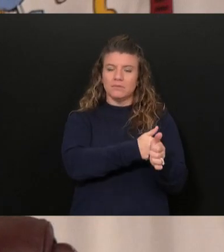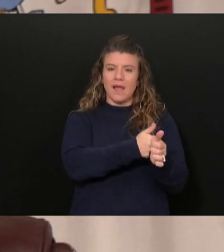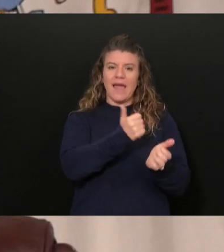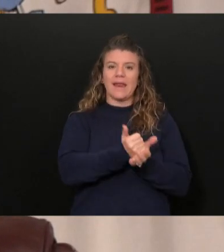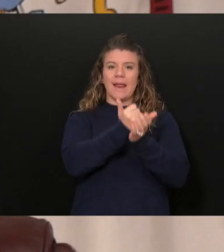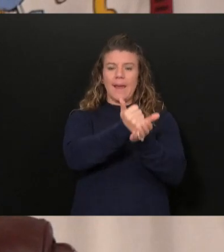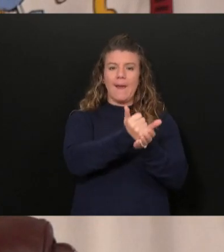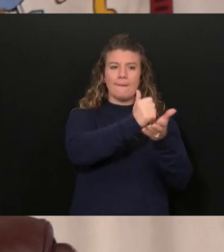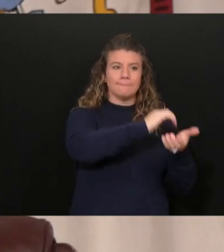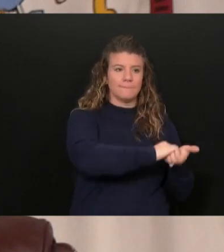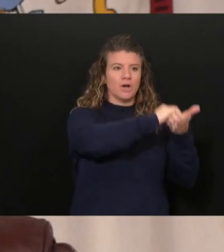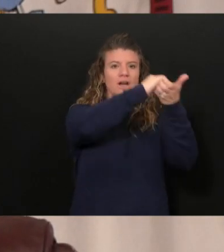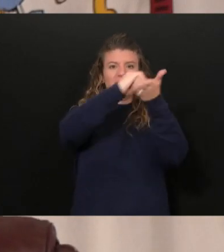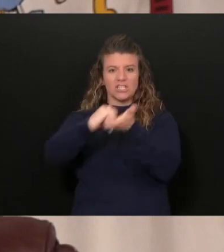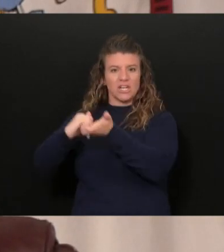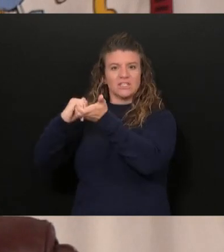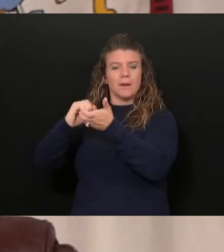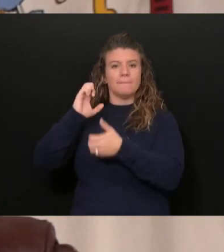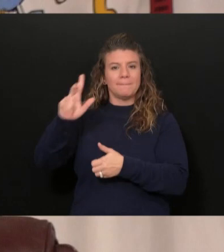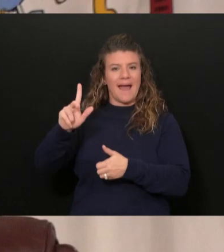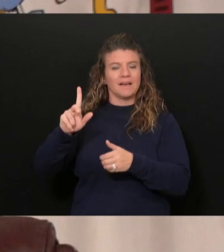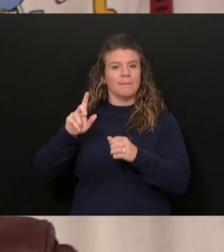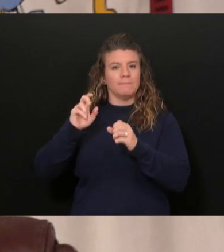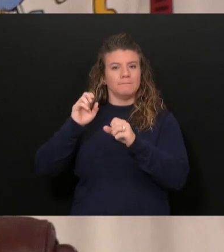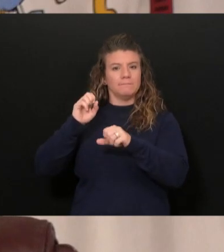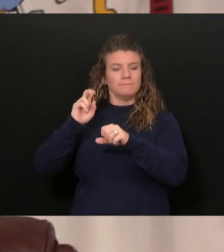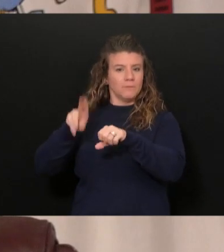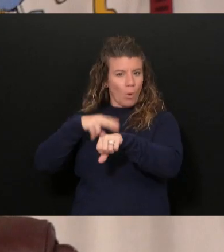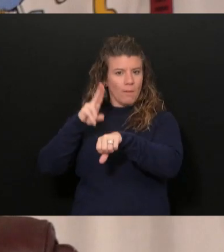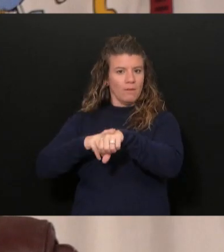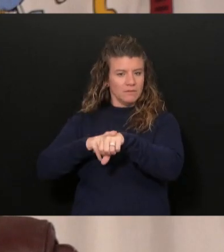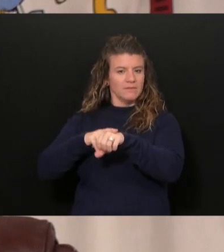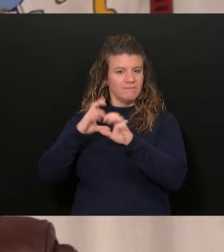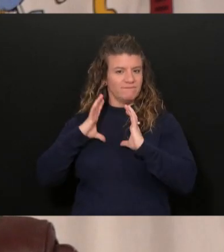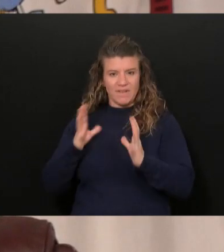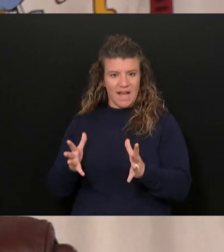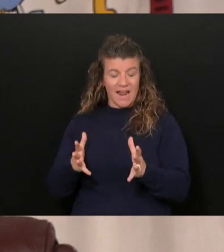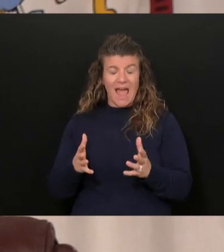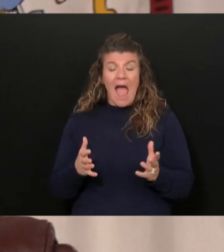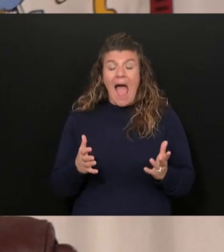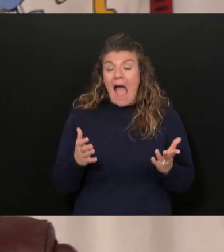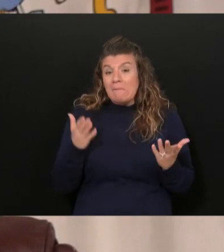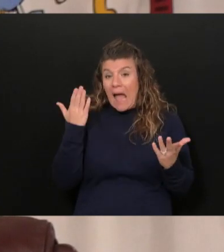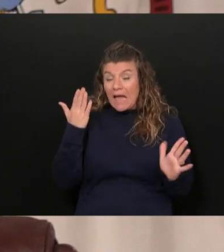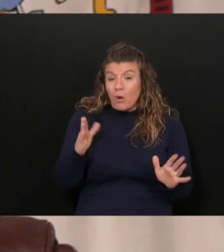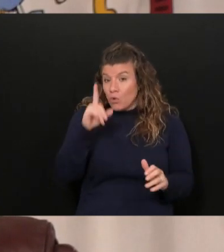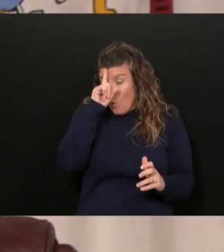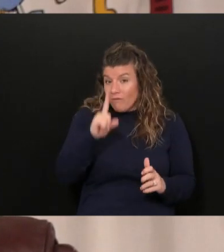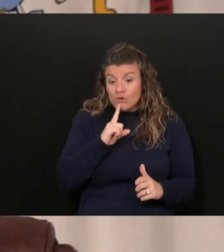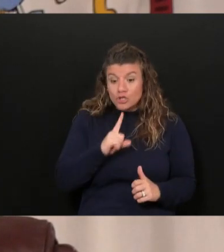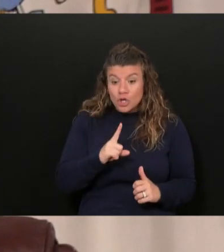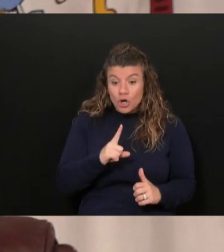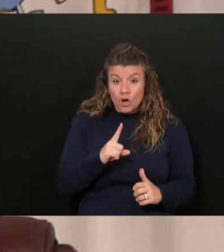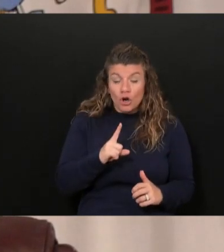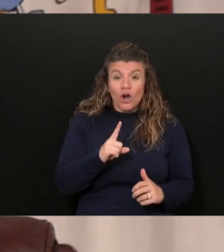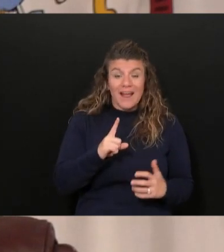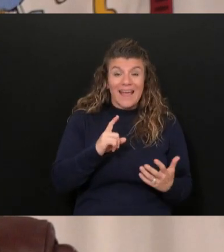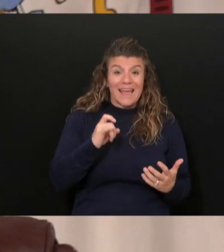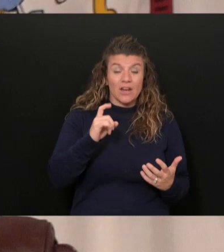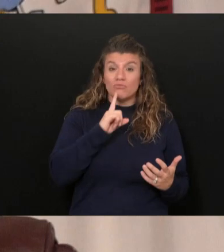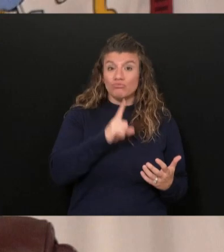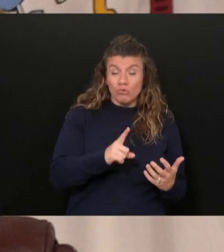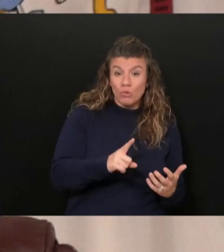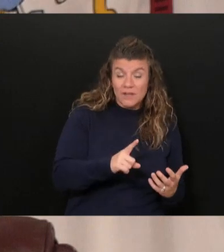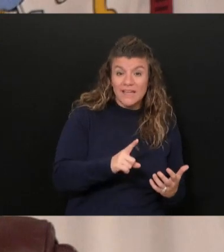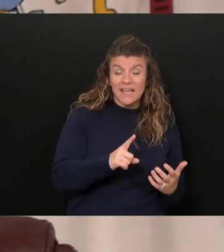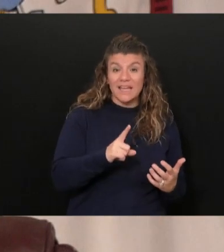us to where we get back on our feet. But I don't know that for sure yet. And if really and